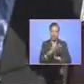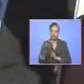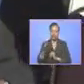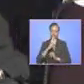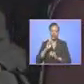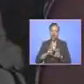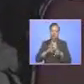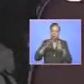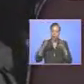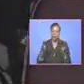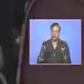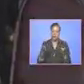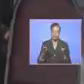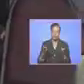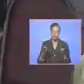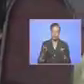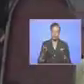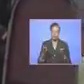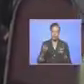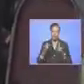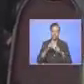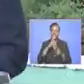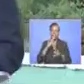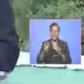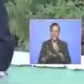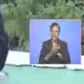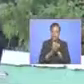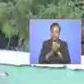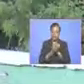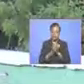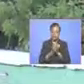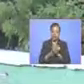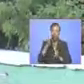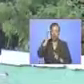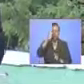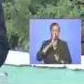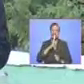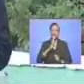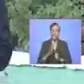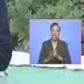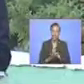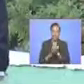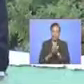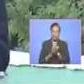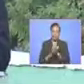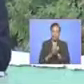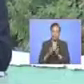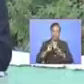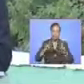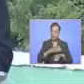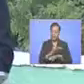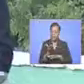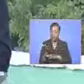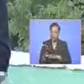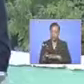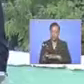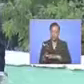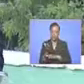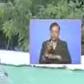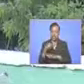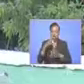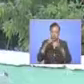are open to being helped will be helped. But those